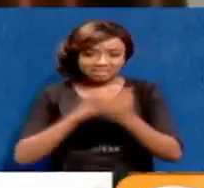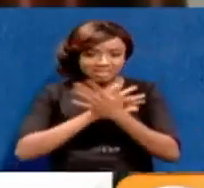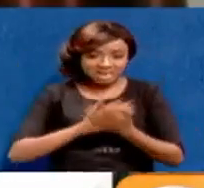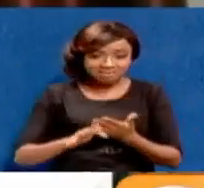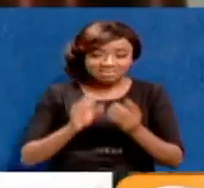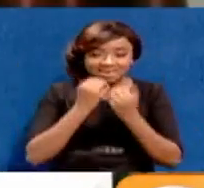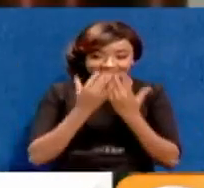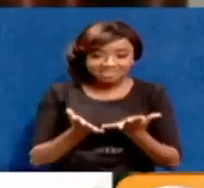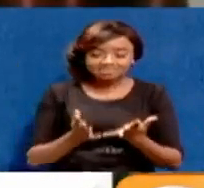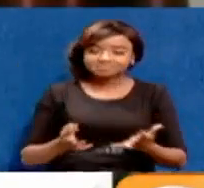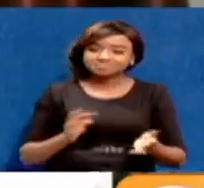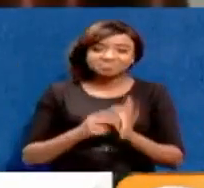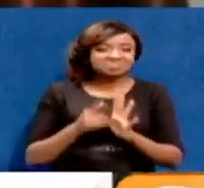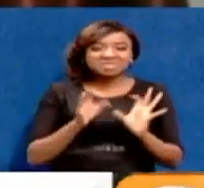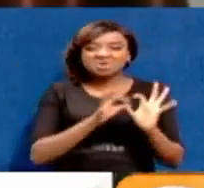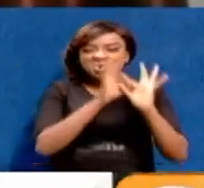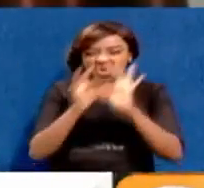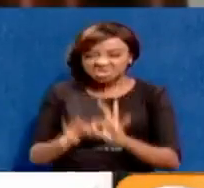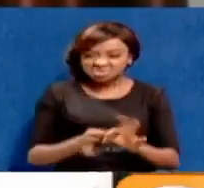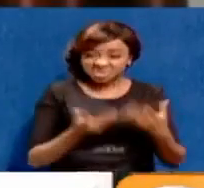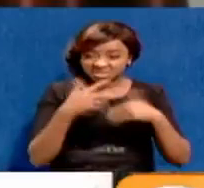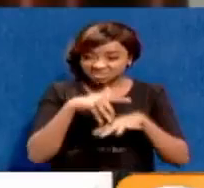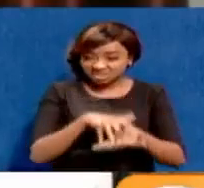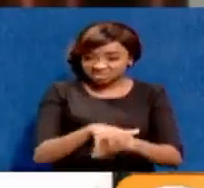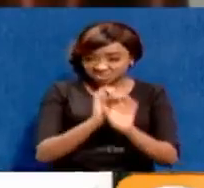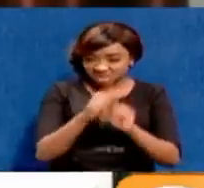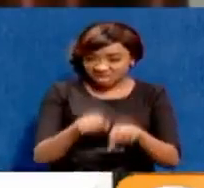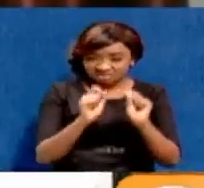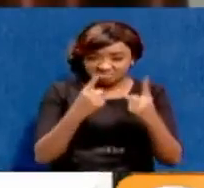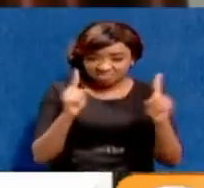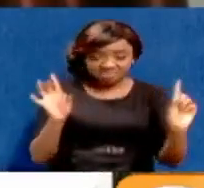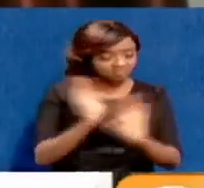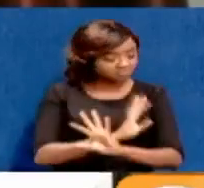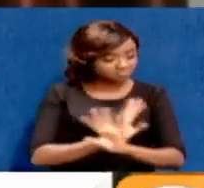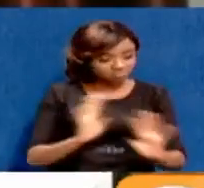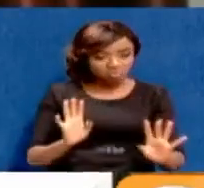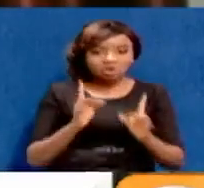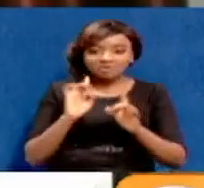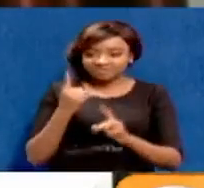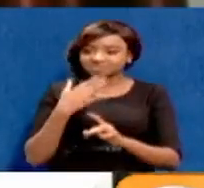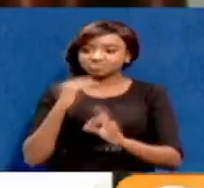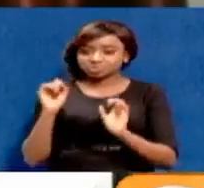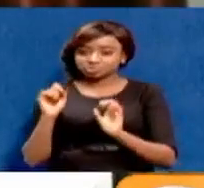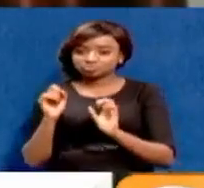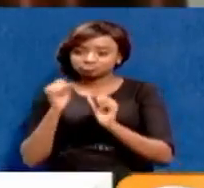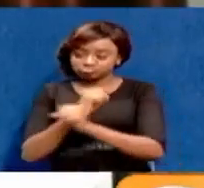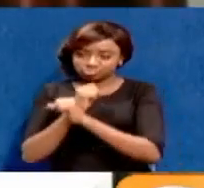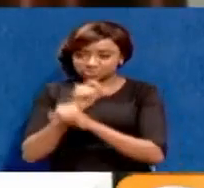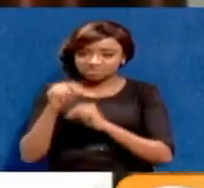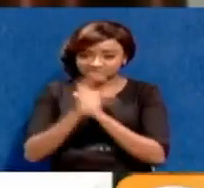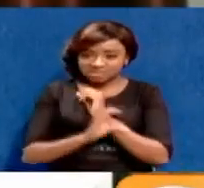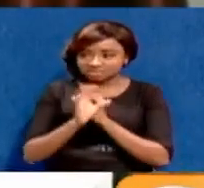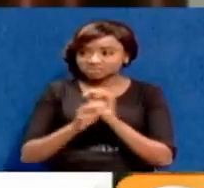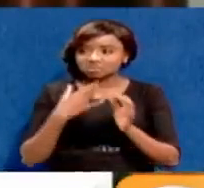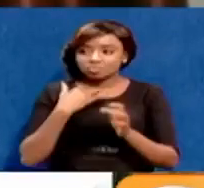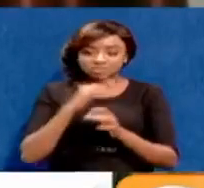the question of cohesion and integration becomes a distant dream. So we want, first of all, to secure the country, get the communities